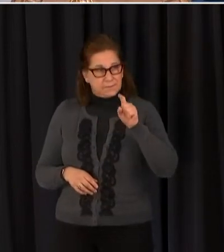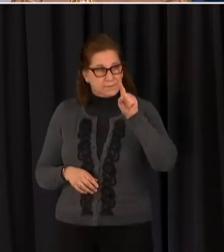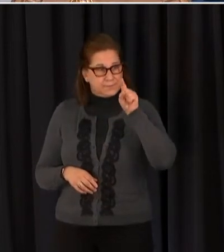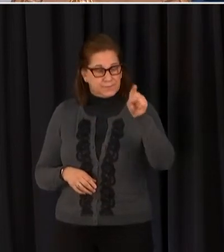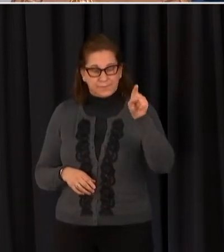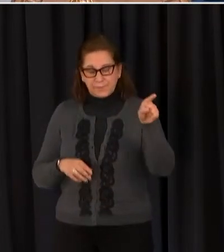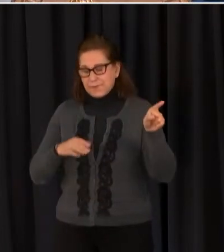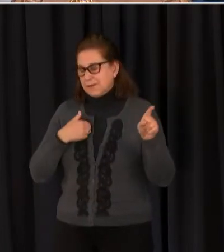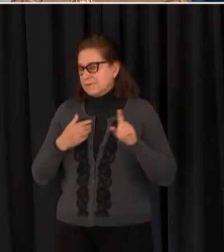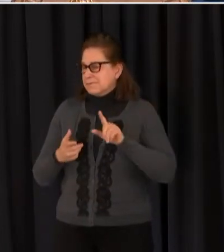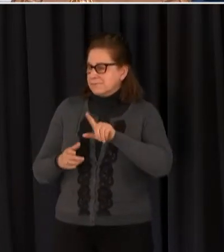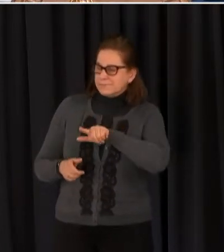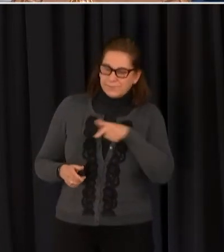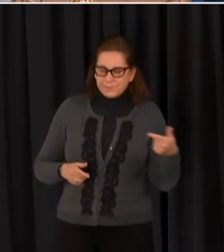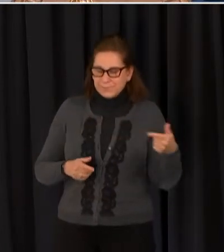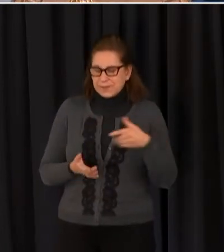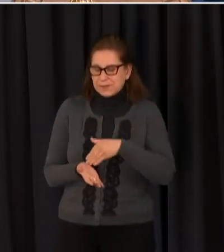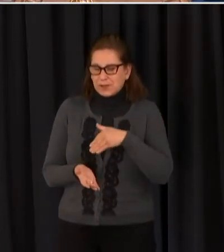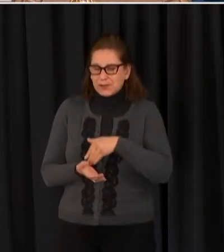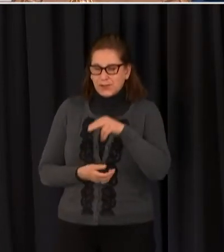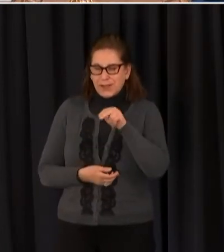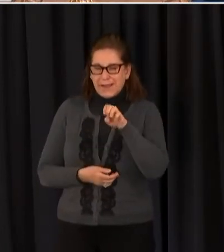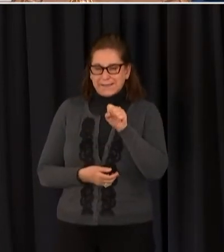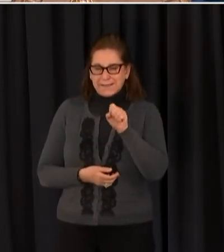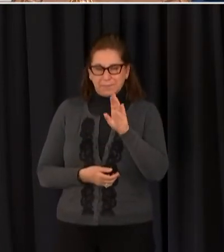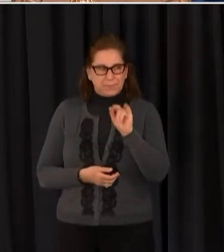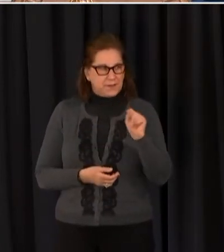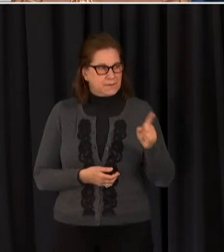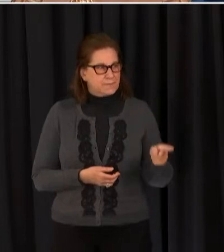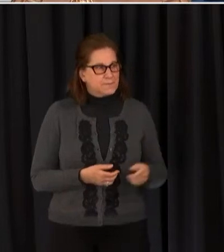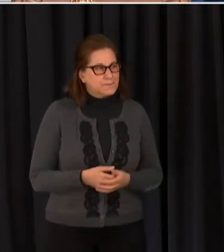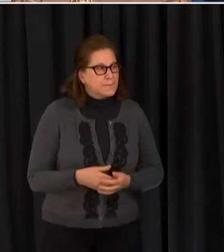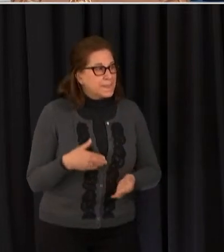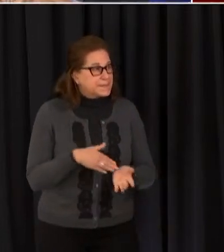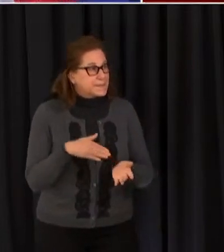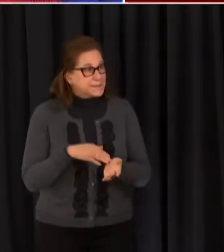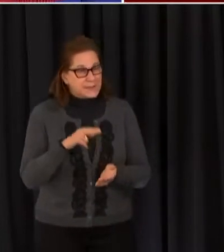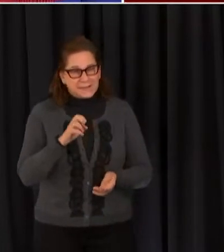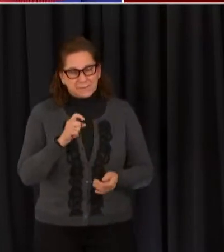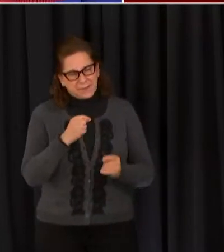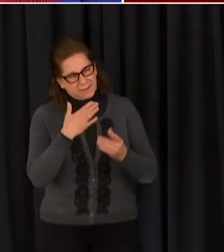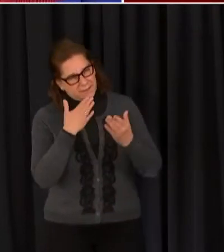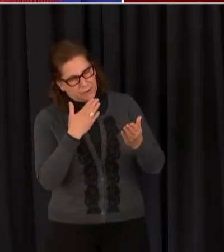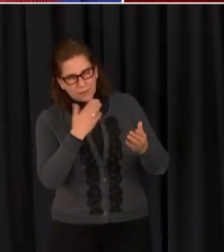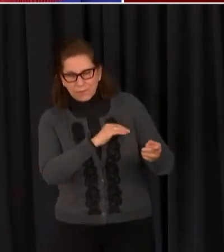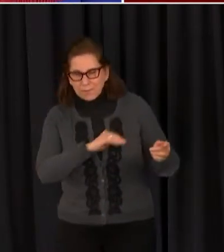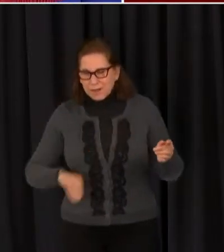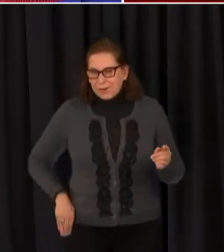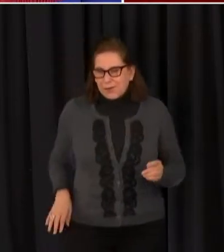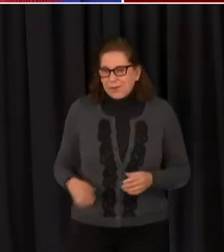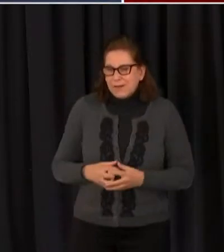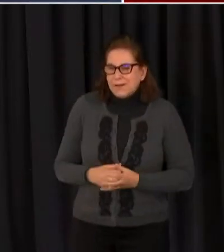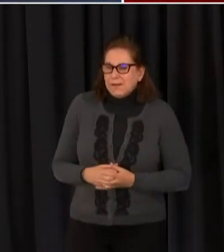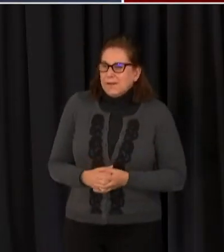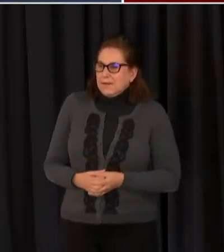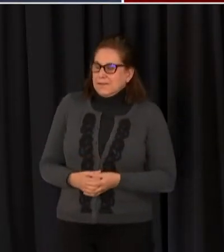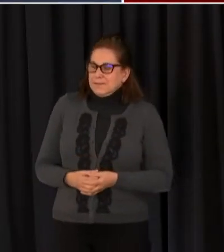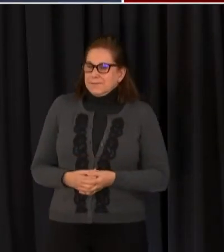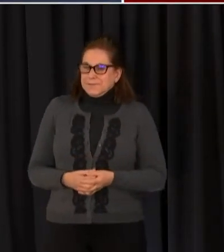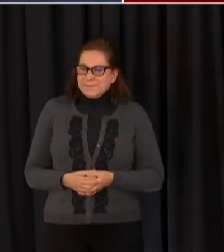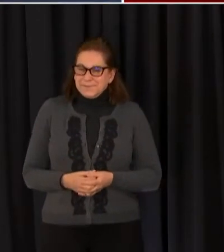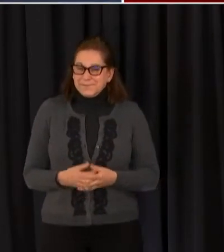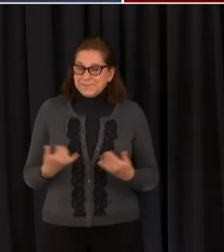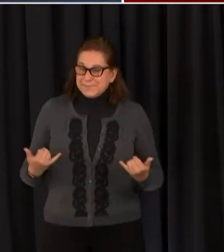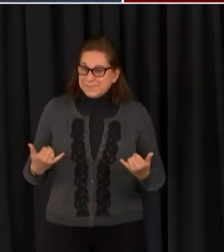eligibility criteria. Yes, thank you, Madam Mayor. Many of you know that there is now a new directive